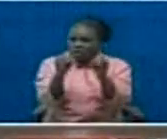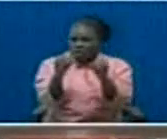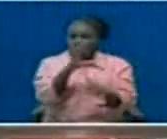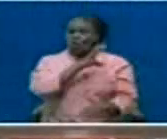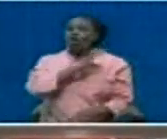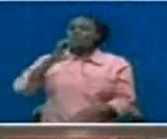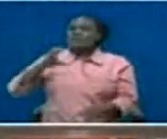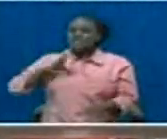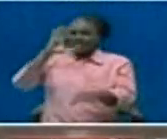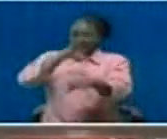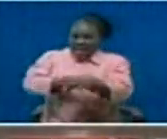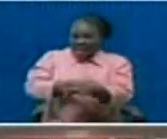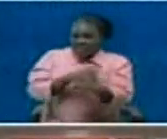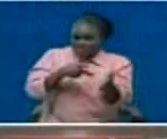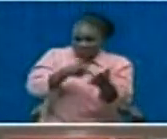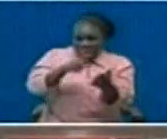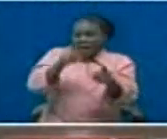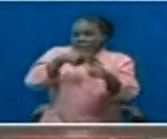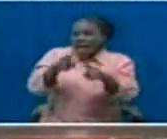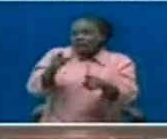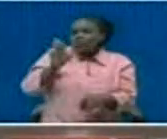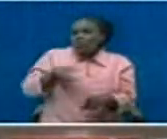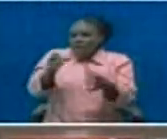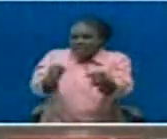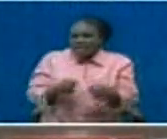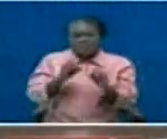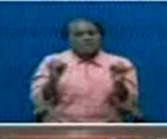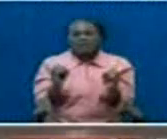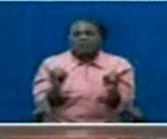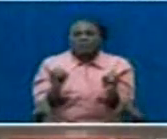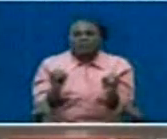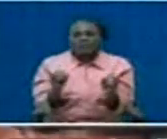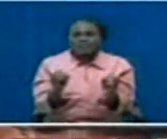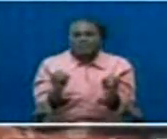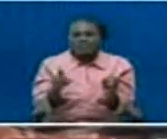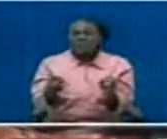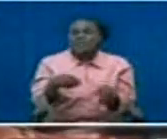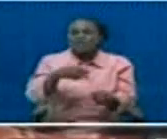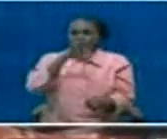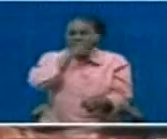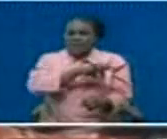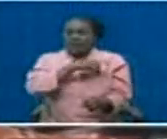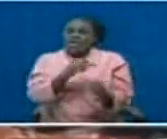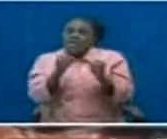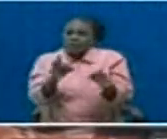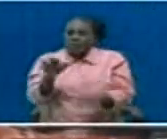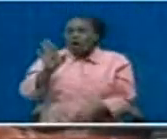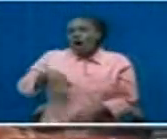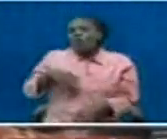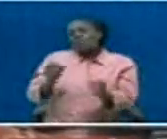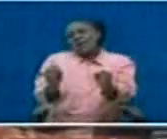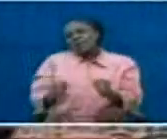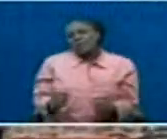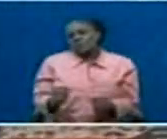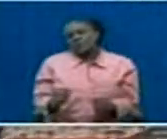the kangaroo court. Yeah, the kangaroo court. Yes, they are the ones who will eat the money. The fine. Yeah, if the woman is raped. No. So